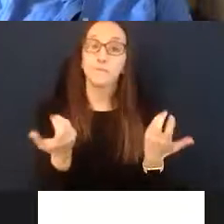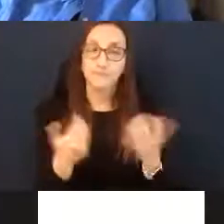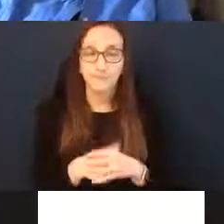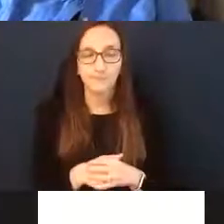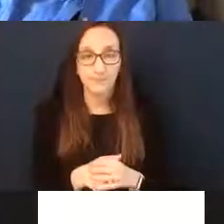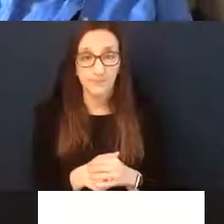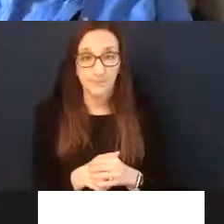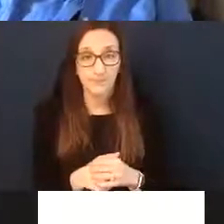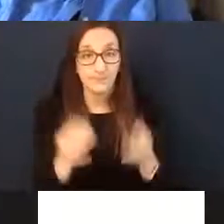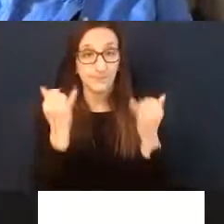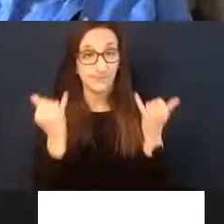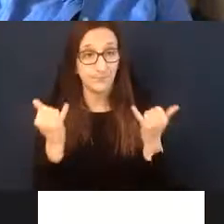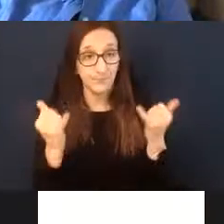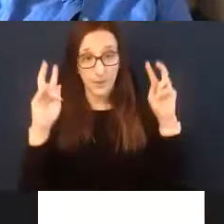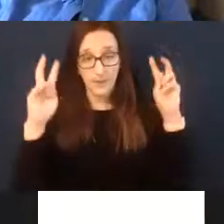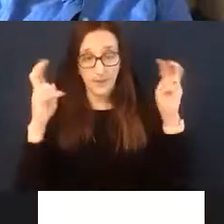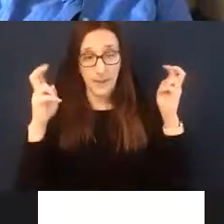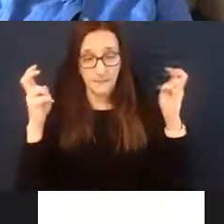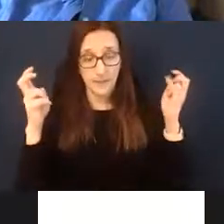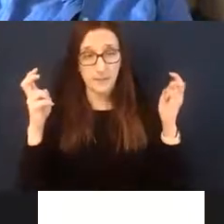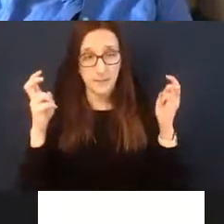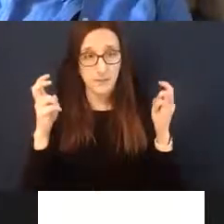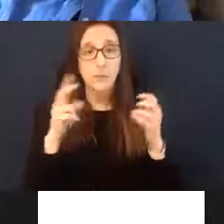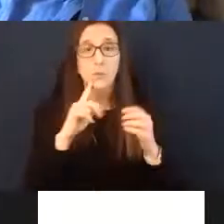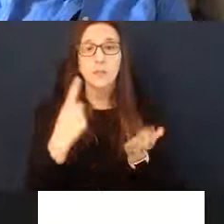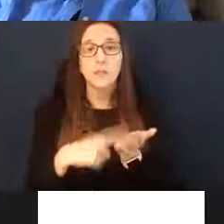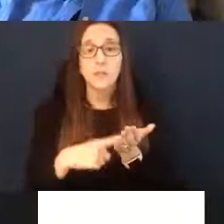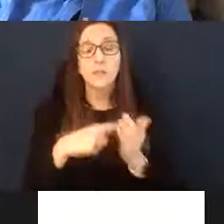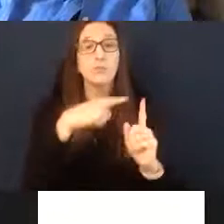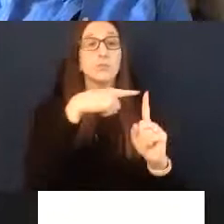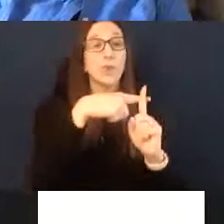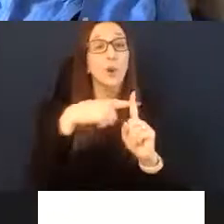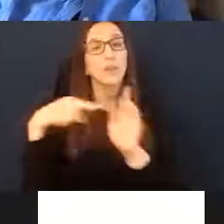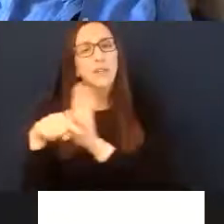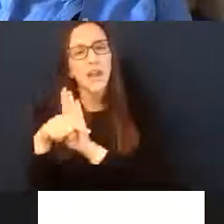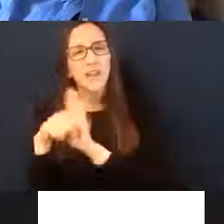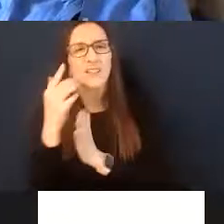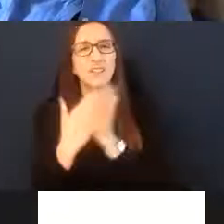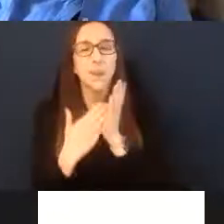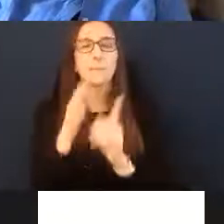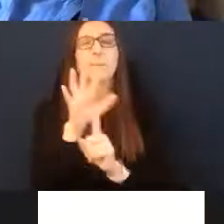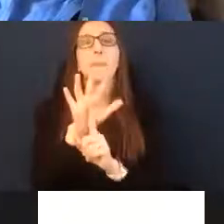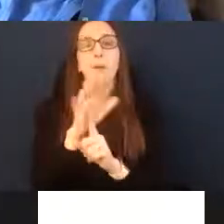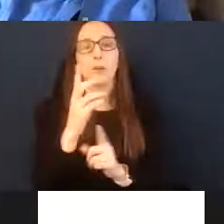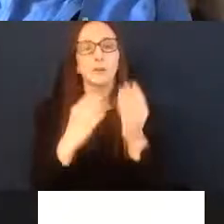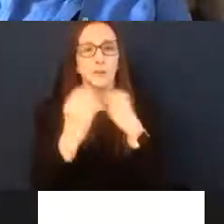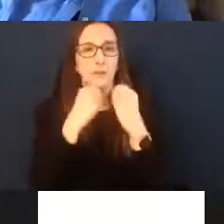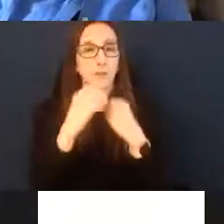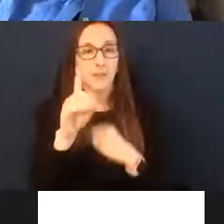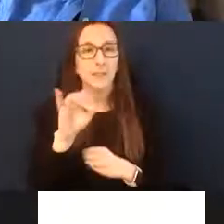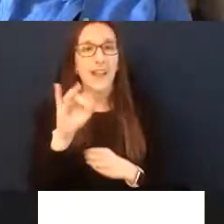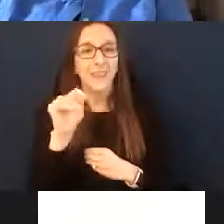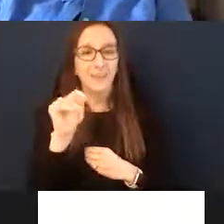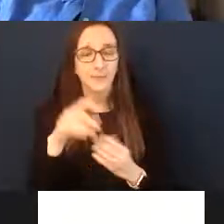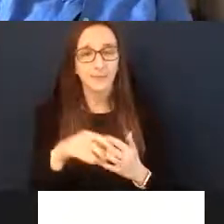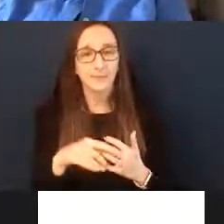for today's topics, we are going to go over the pros and cons of fad diets. You don't even know like that term